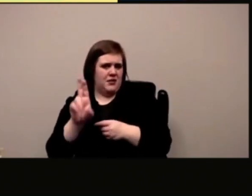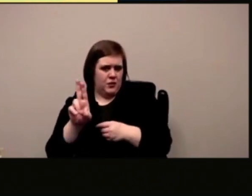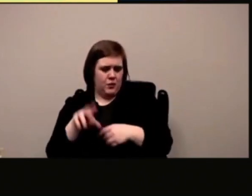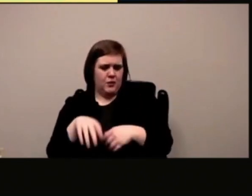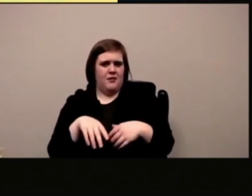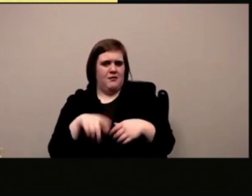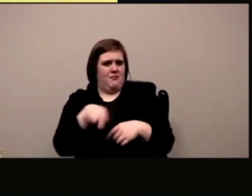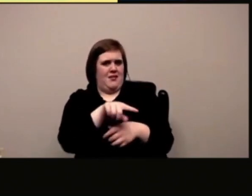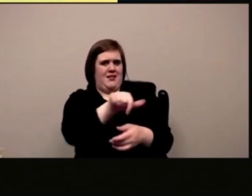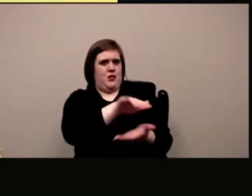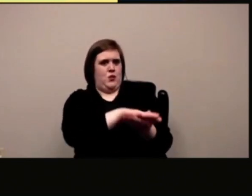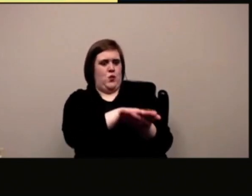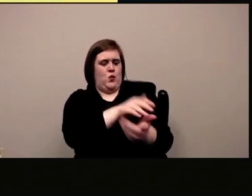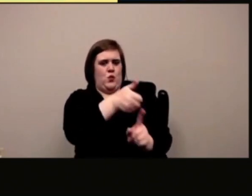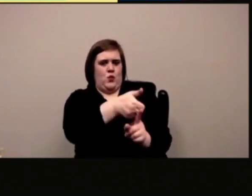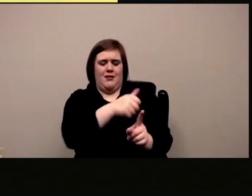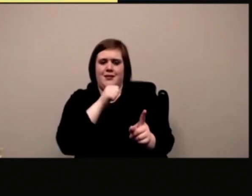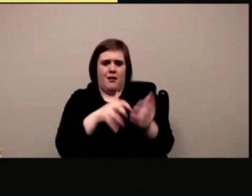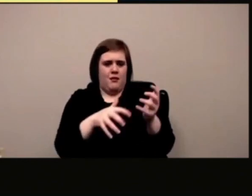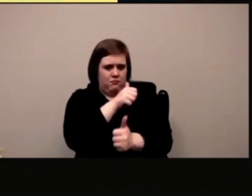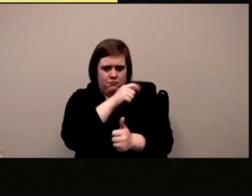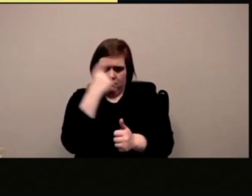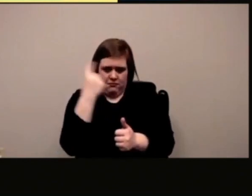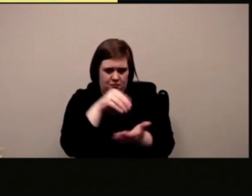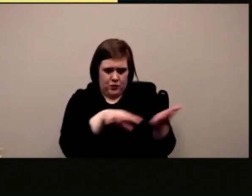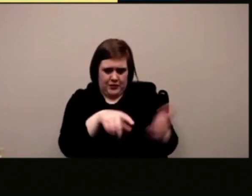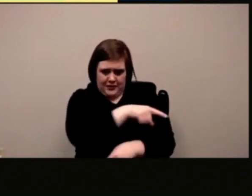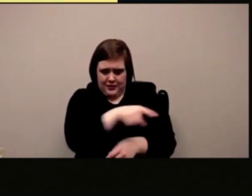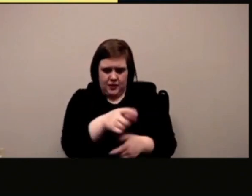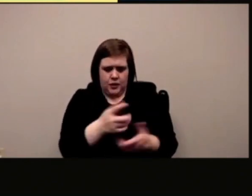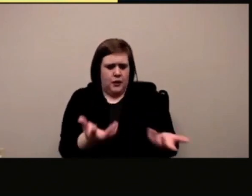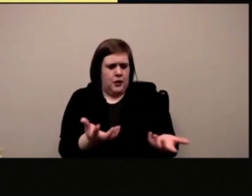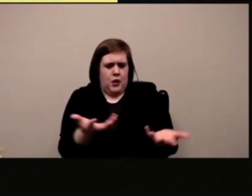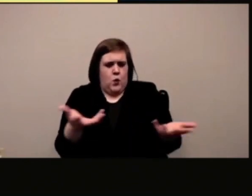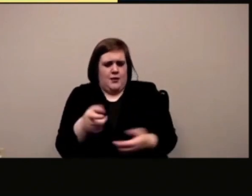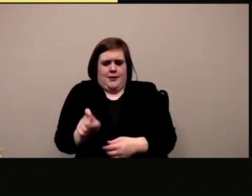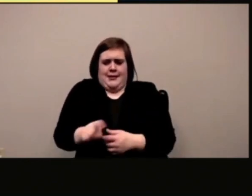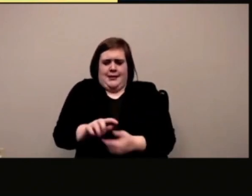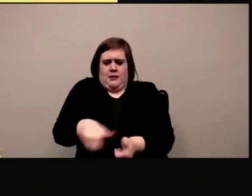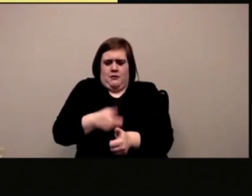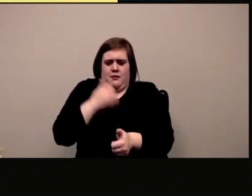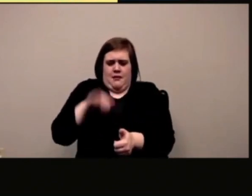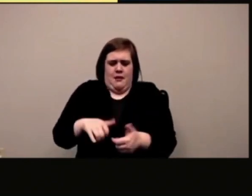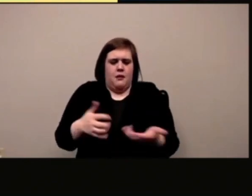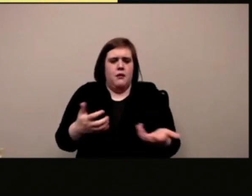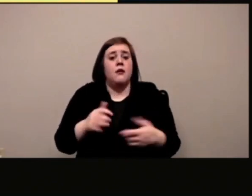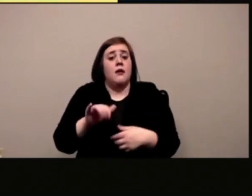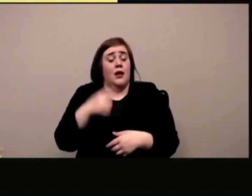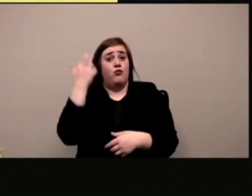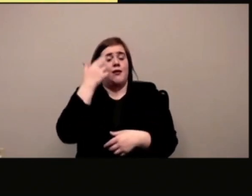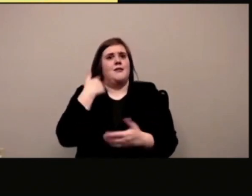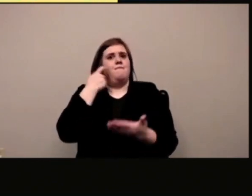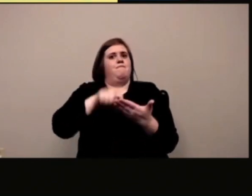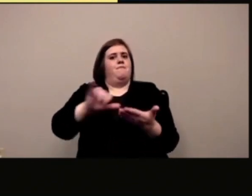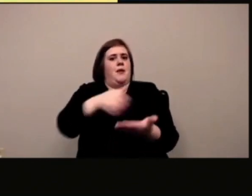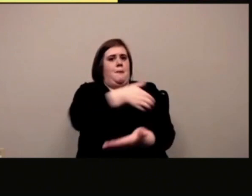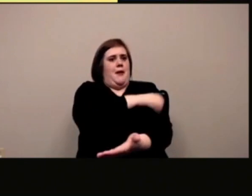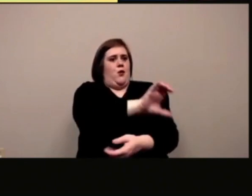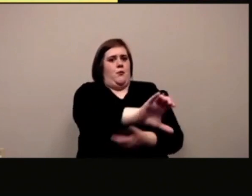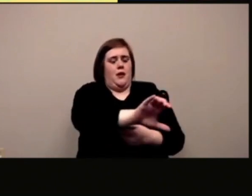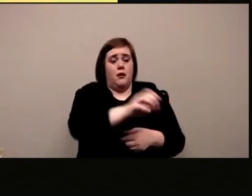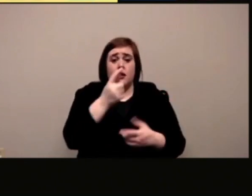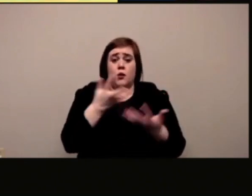school that's not a majority African-American? What is the necessity in that? And realizing that there's empowerment if we talk about wanting